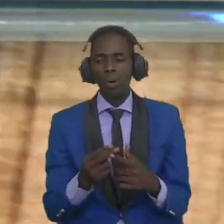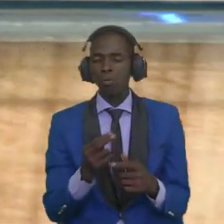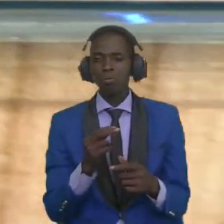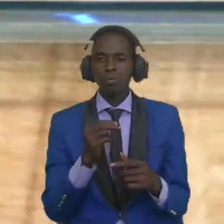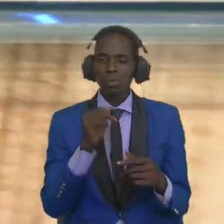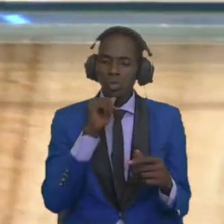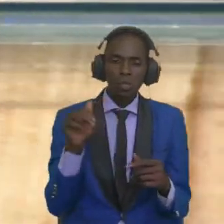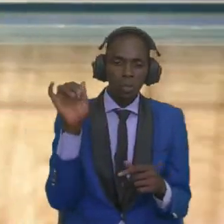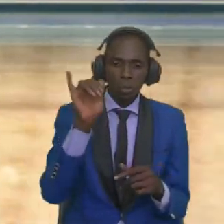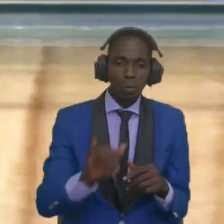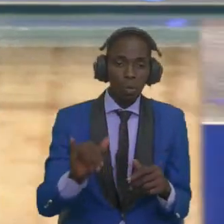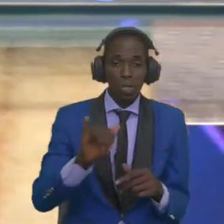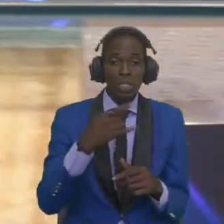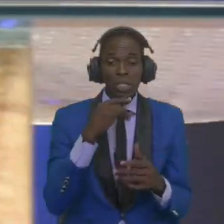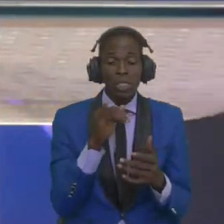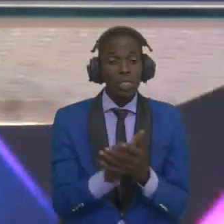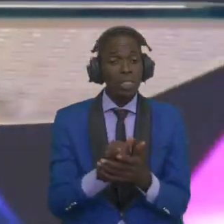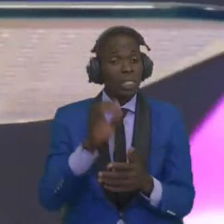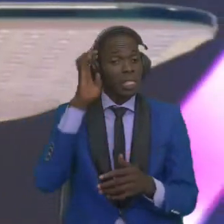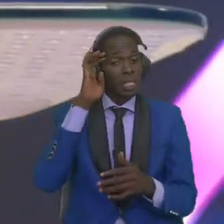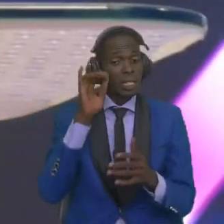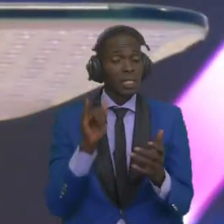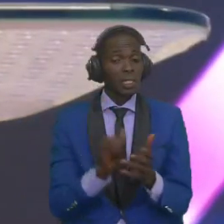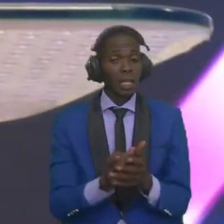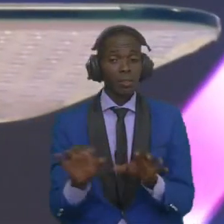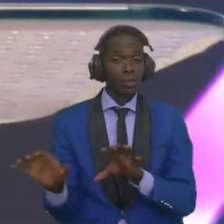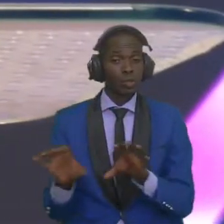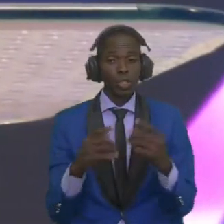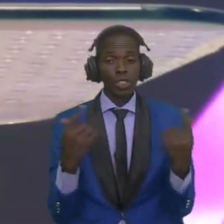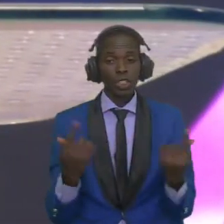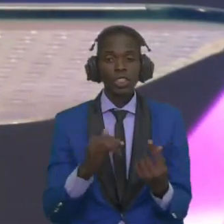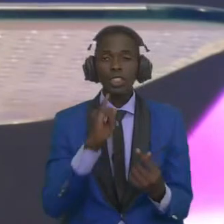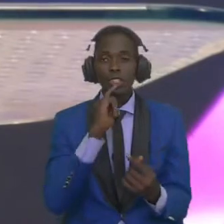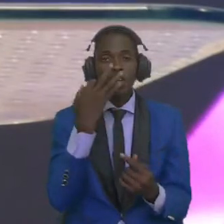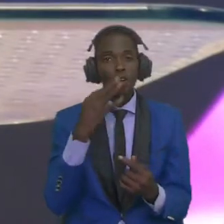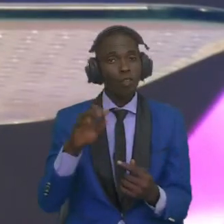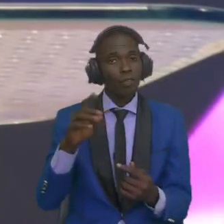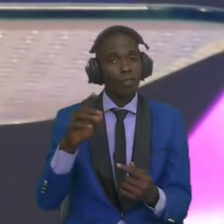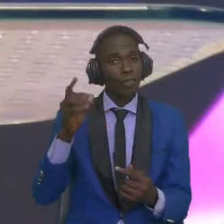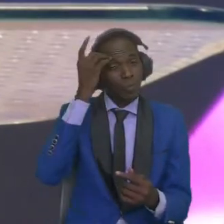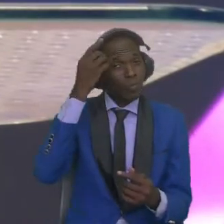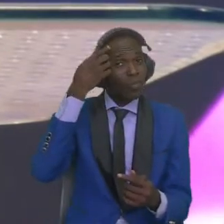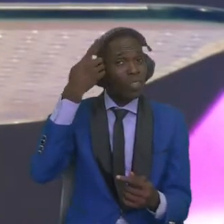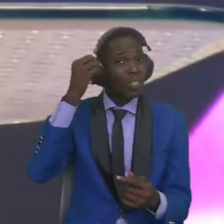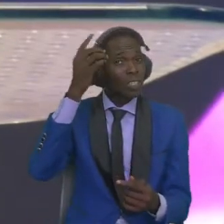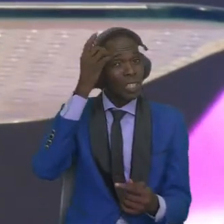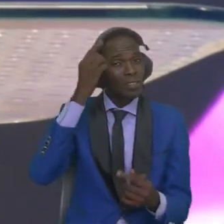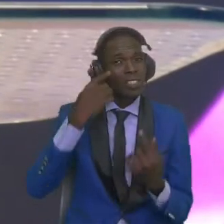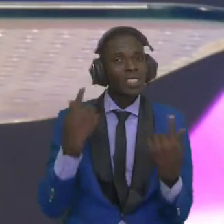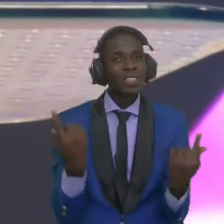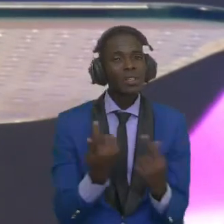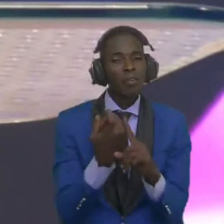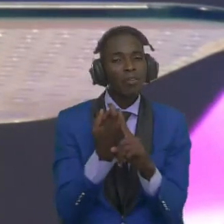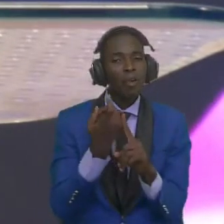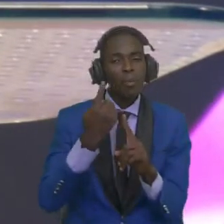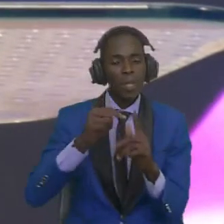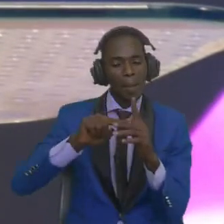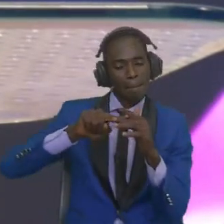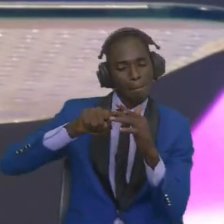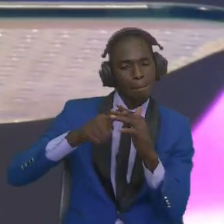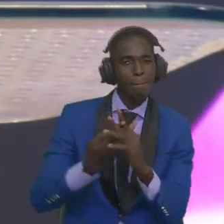telling us, he that committeth sin is of the devil, for the devil sinneth from the beginning.